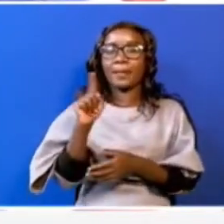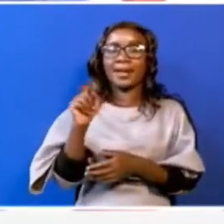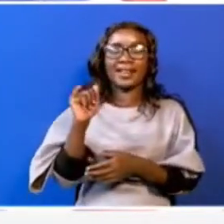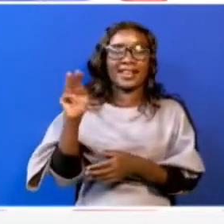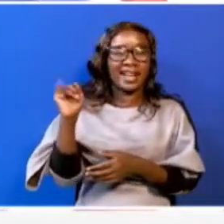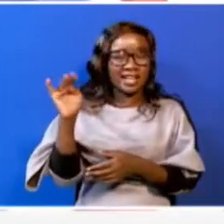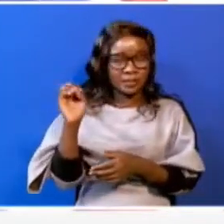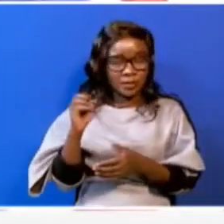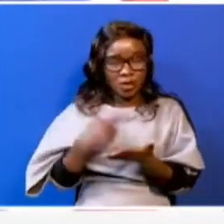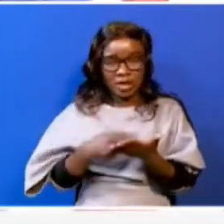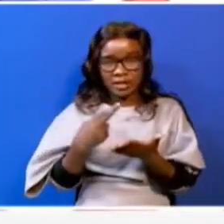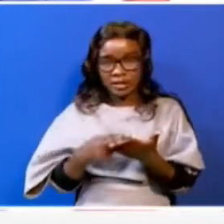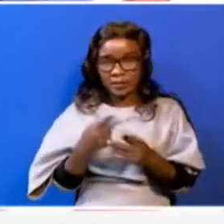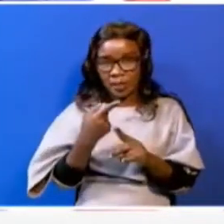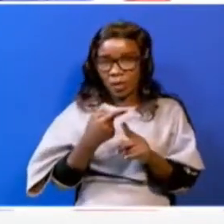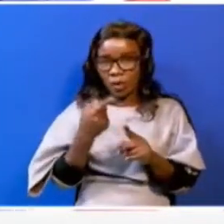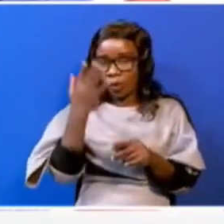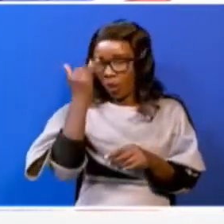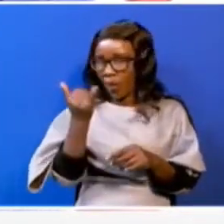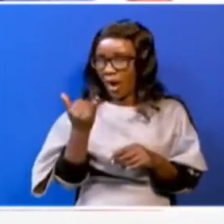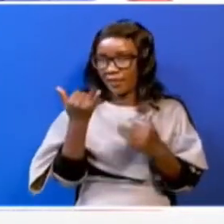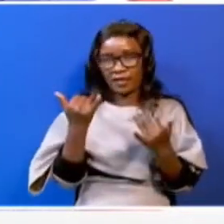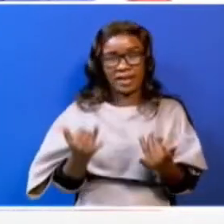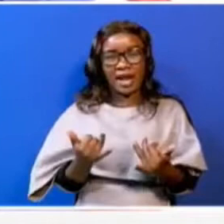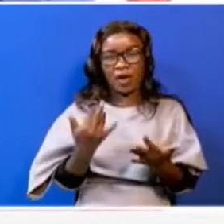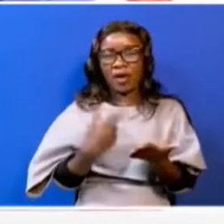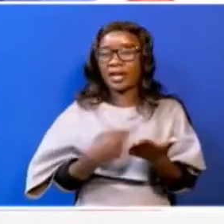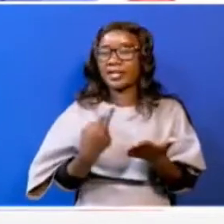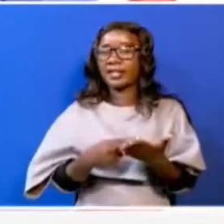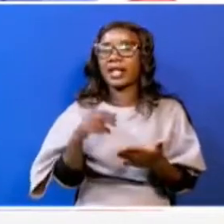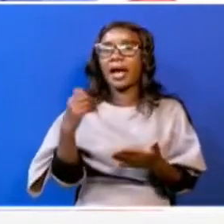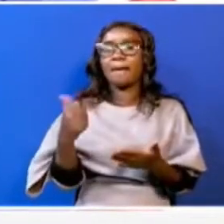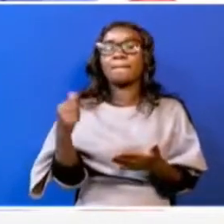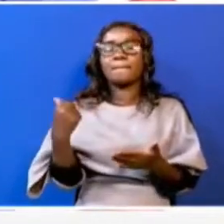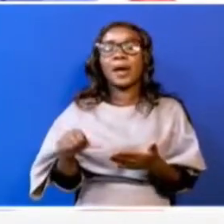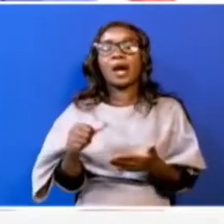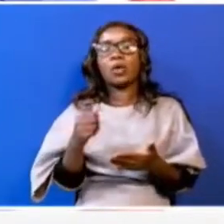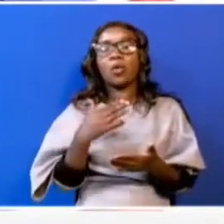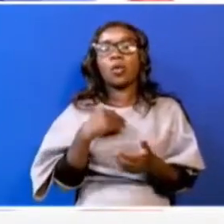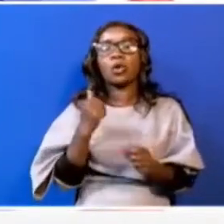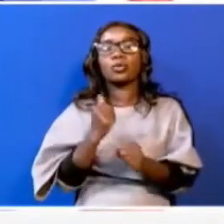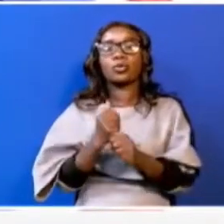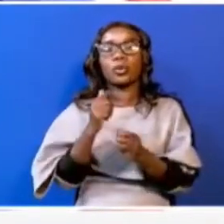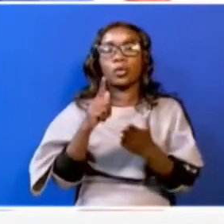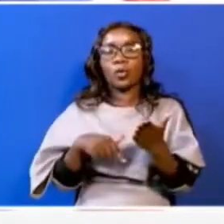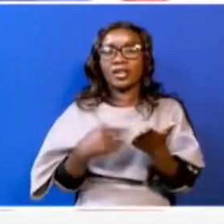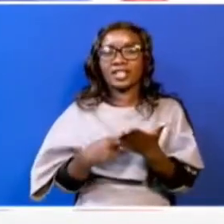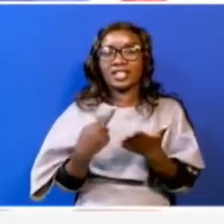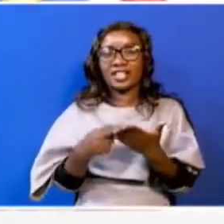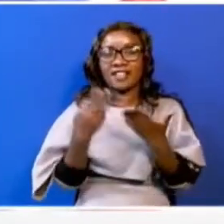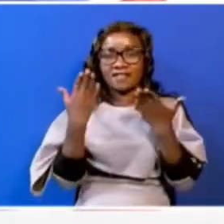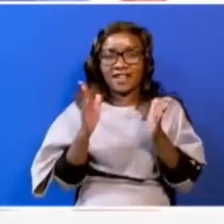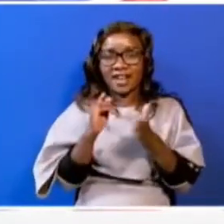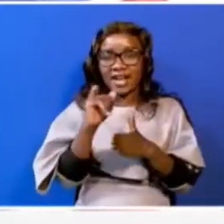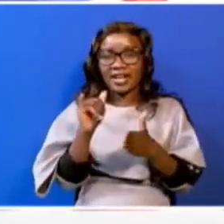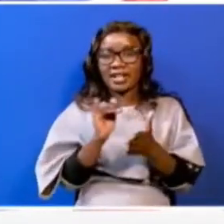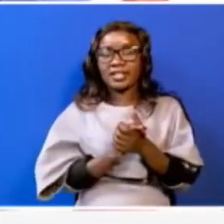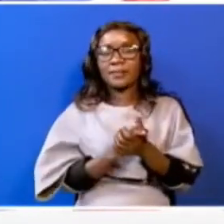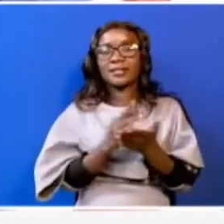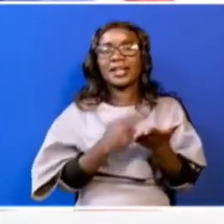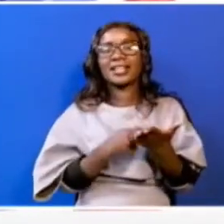registered, because right now it is not a registered organization. You want to deal with what is registered. And Jubilee is a